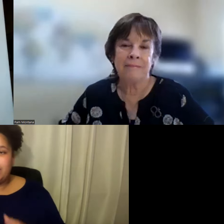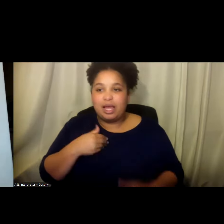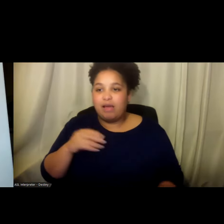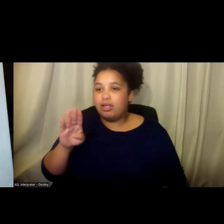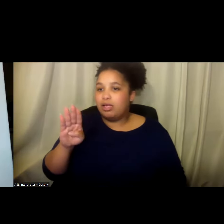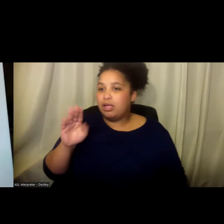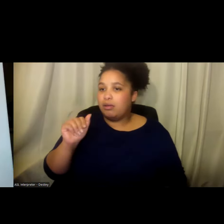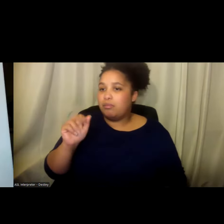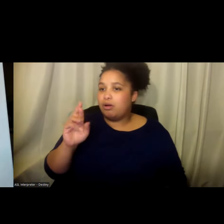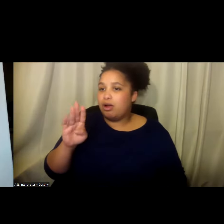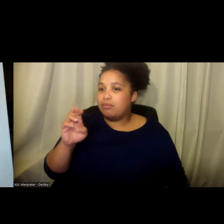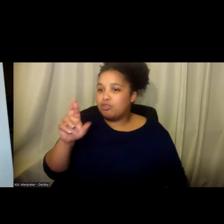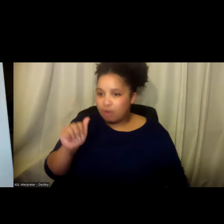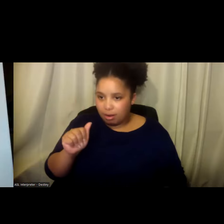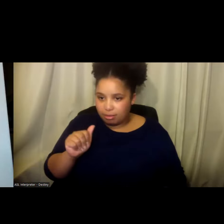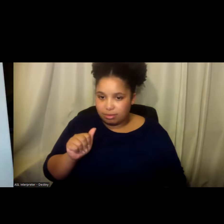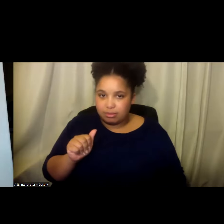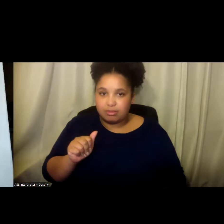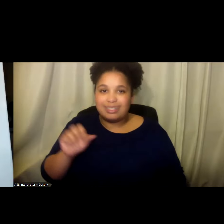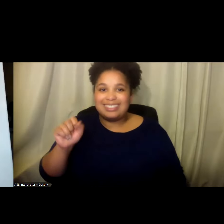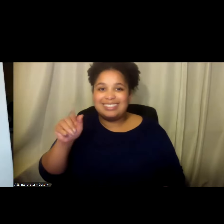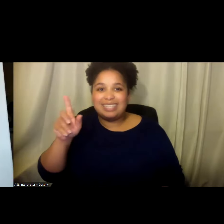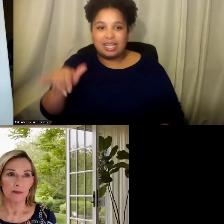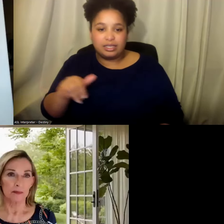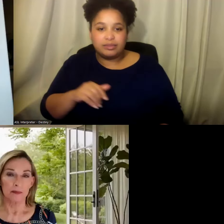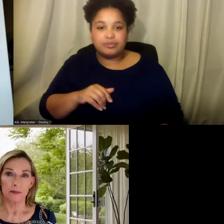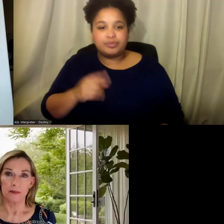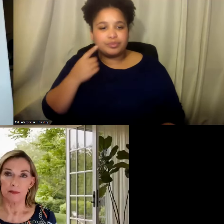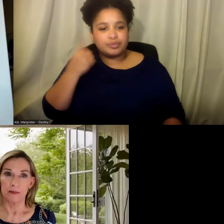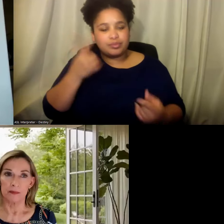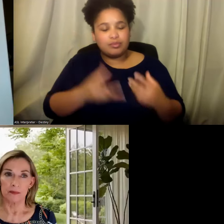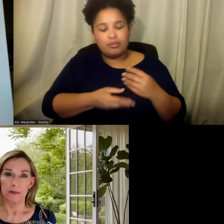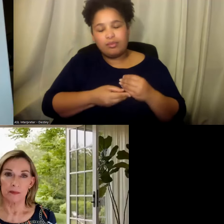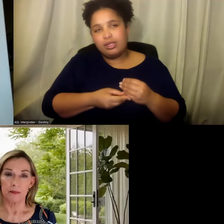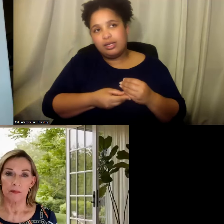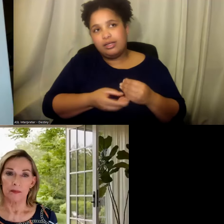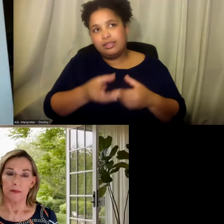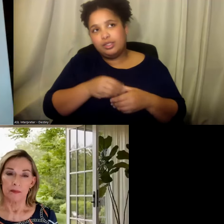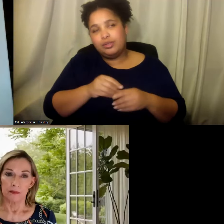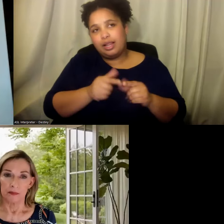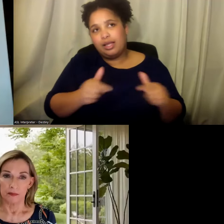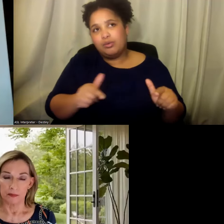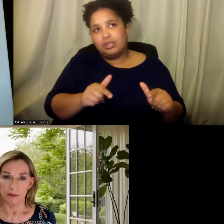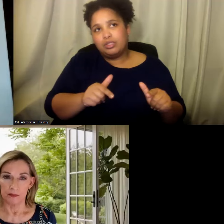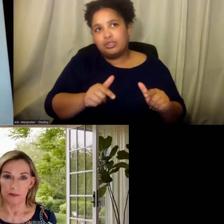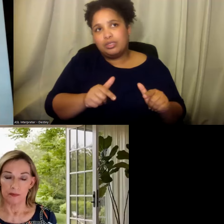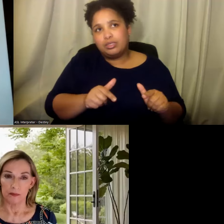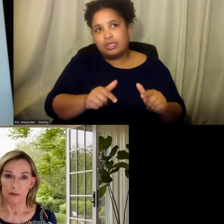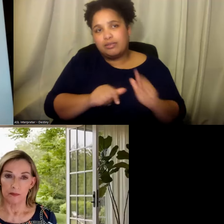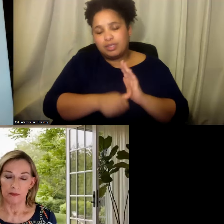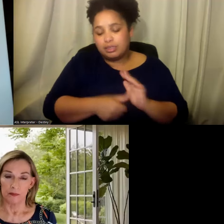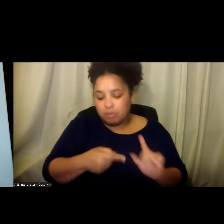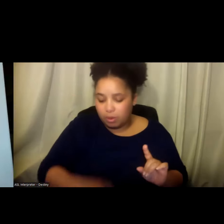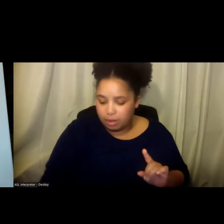then Sally. I'm just wondering if we could include some language, keeping in mind the point that the Dementia Care